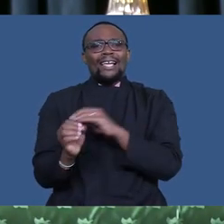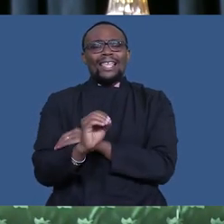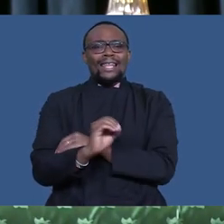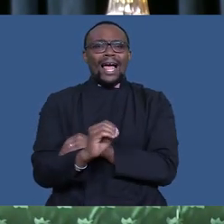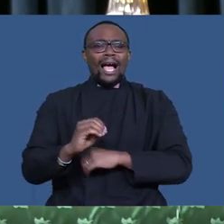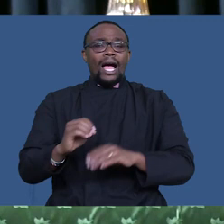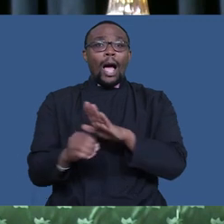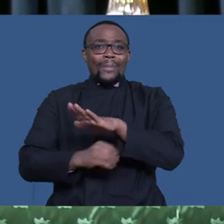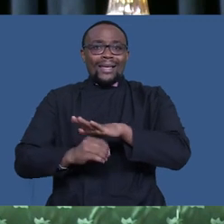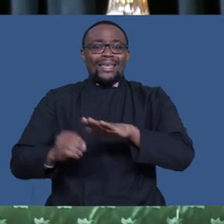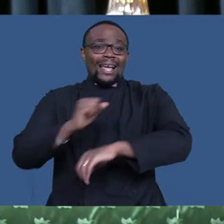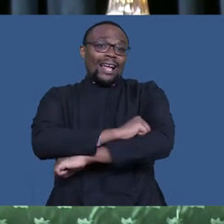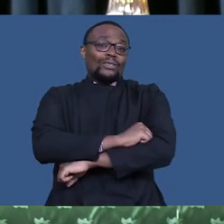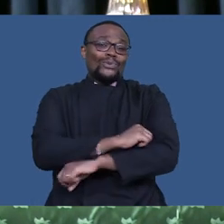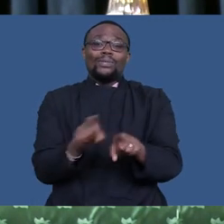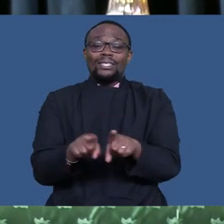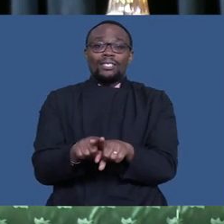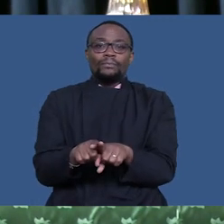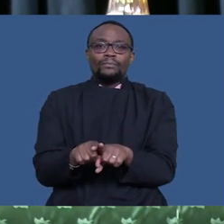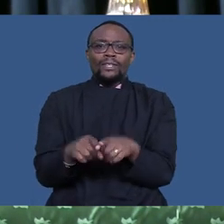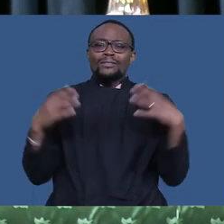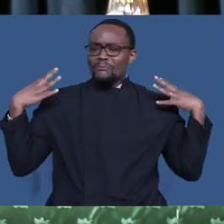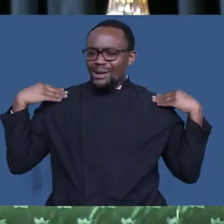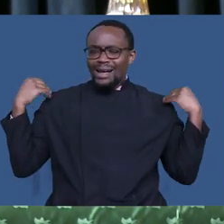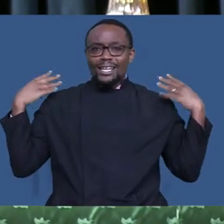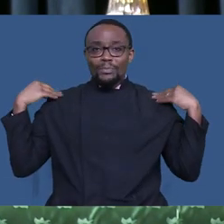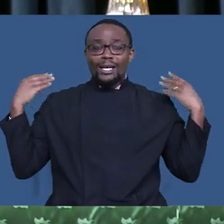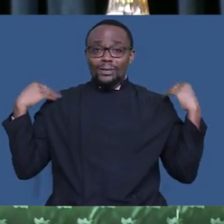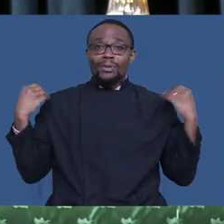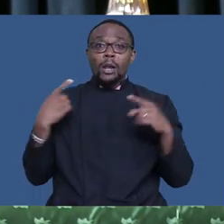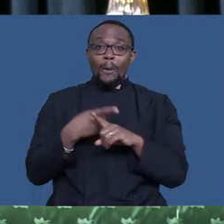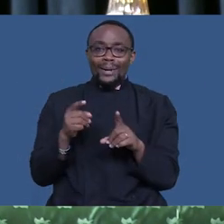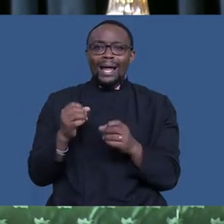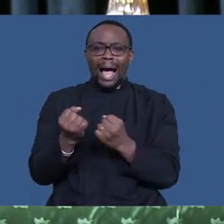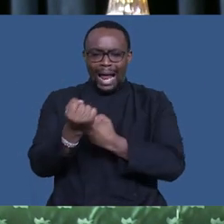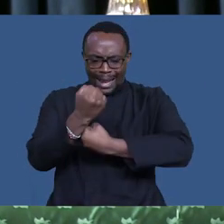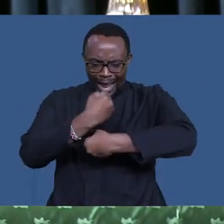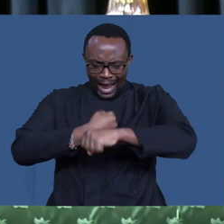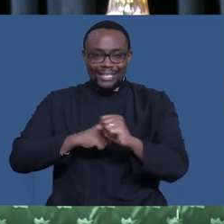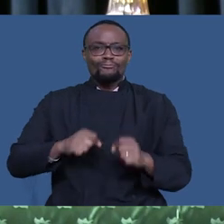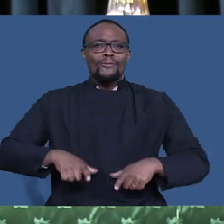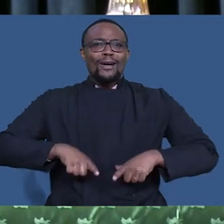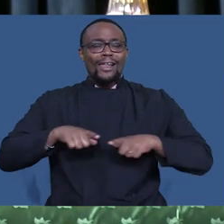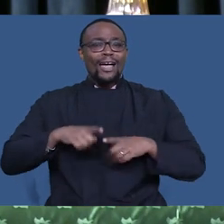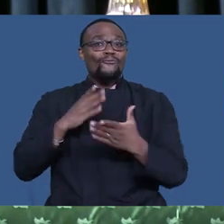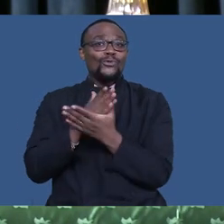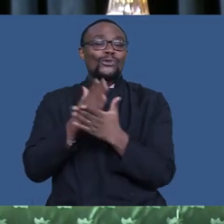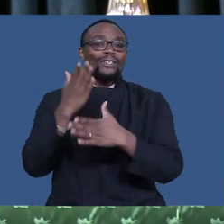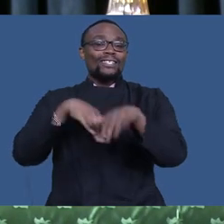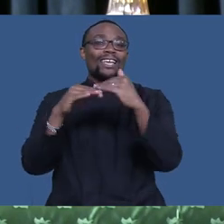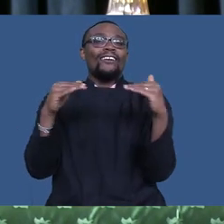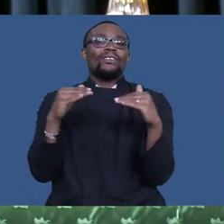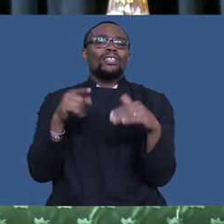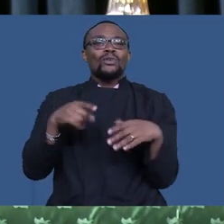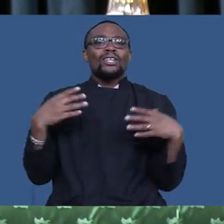eternity. It is a practice workout before the actual game, the warm-up lap before